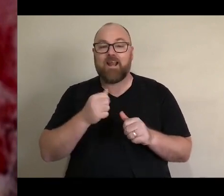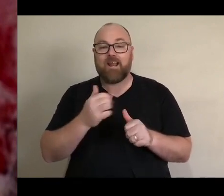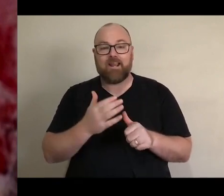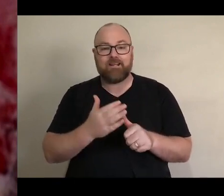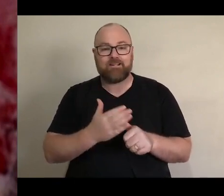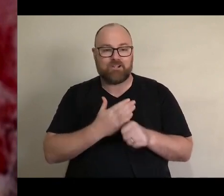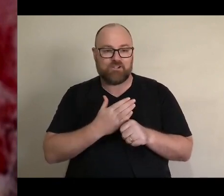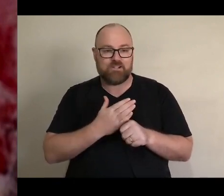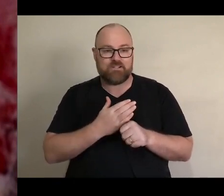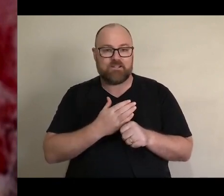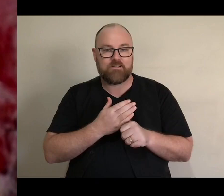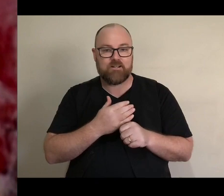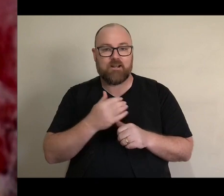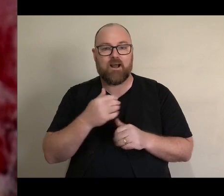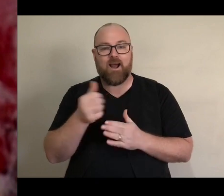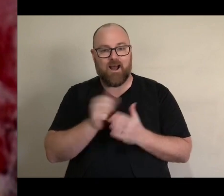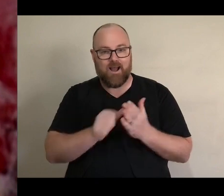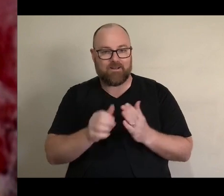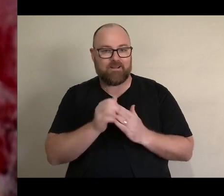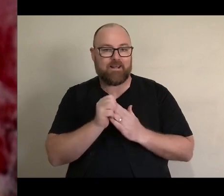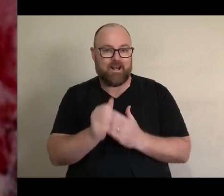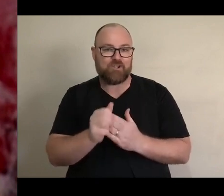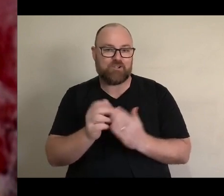Mandangu. Mandangu.